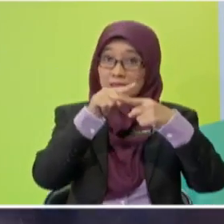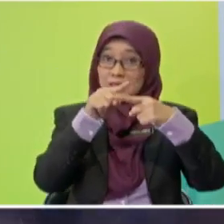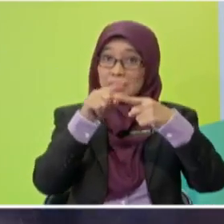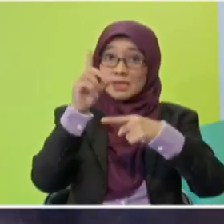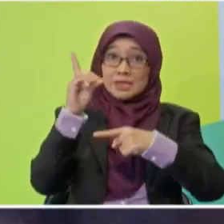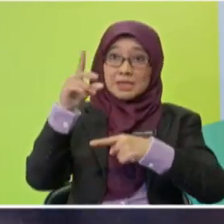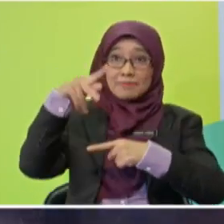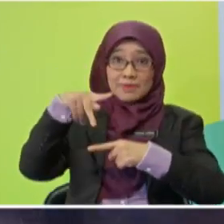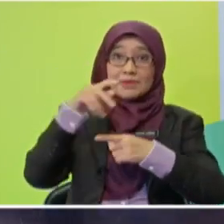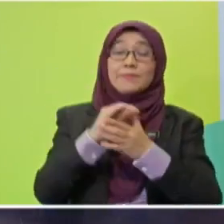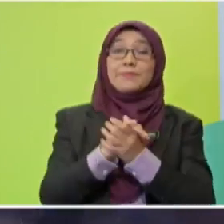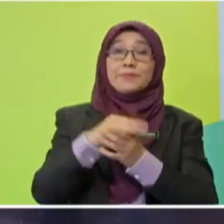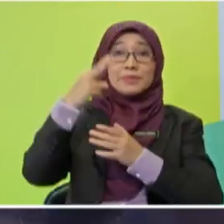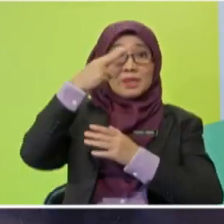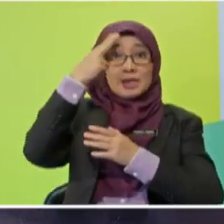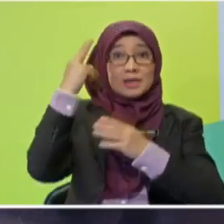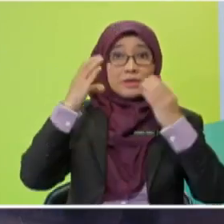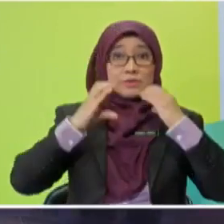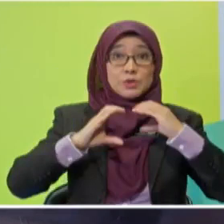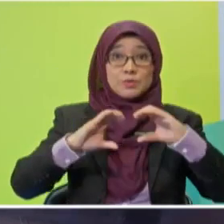that. Thank you.